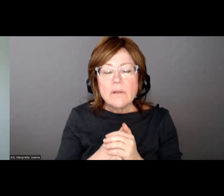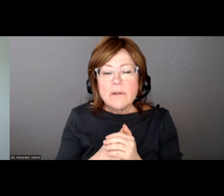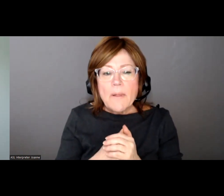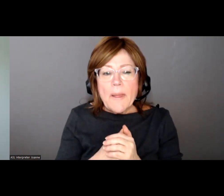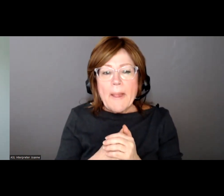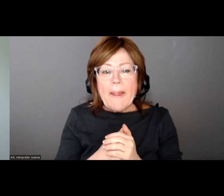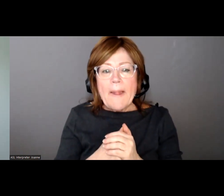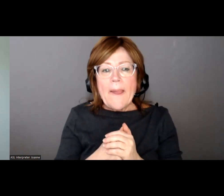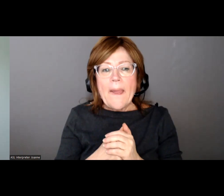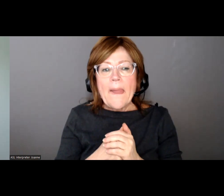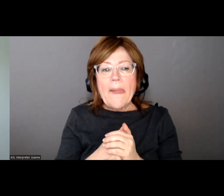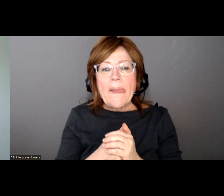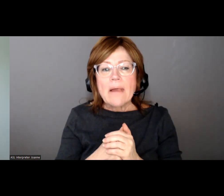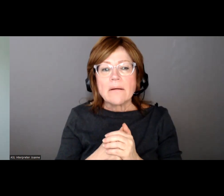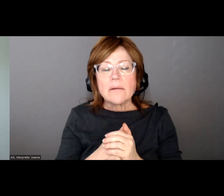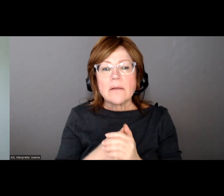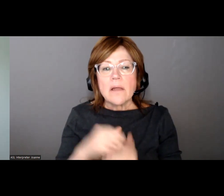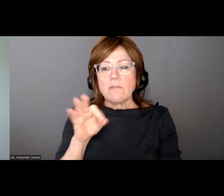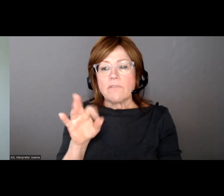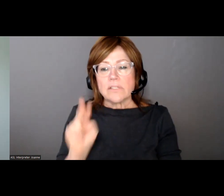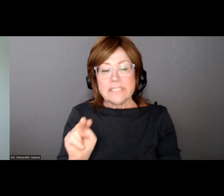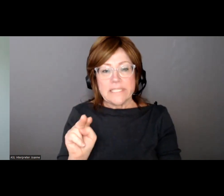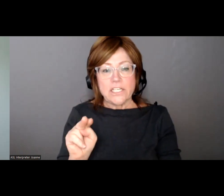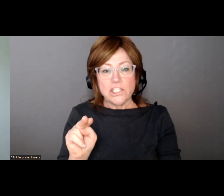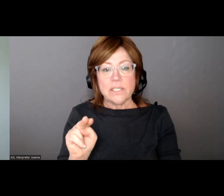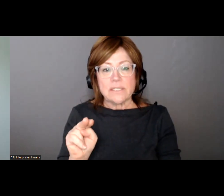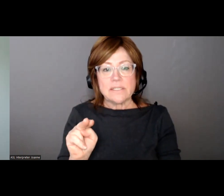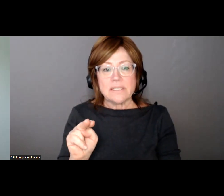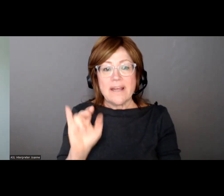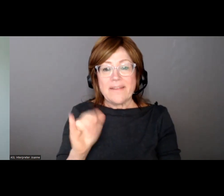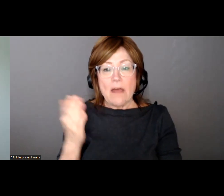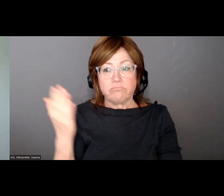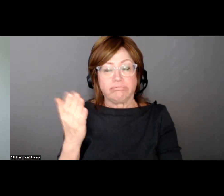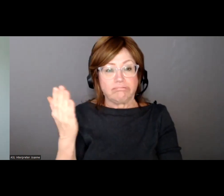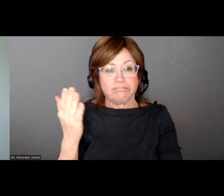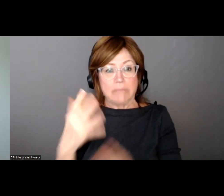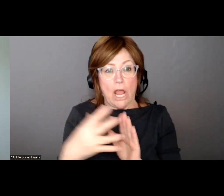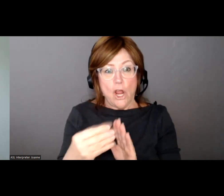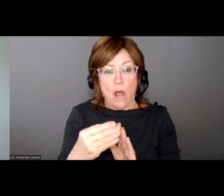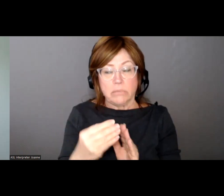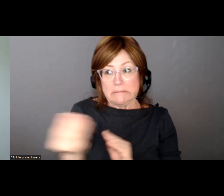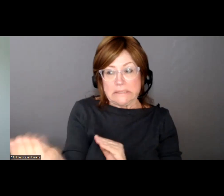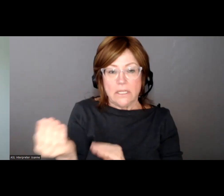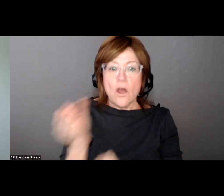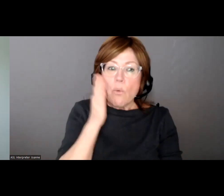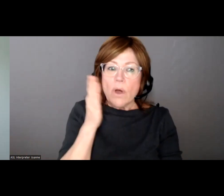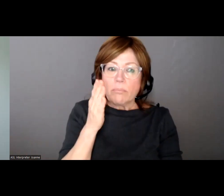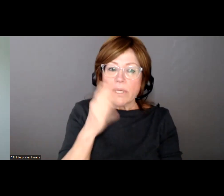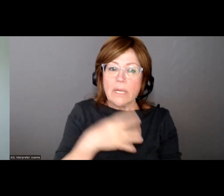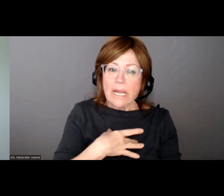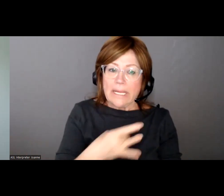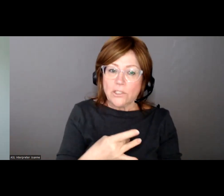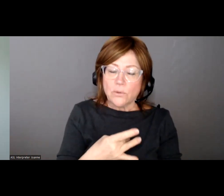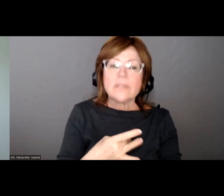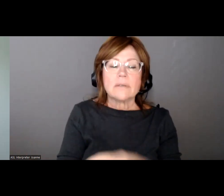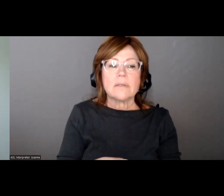be great interest for First Nations members as well. Yeah, that would be interesting to see all of that on flyers, and we hope to